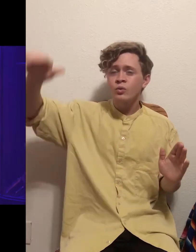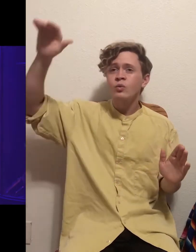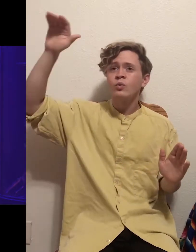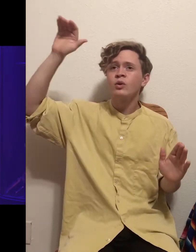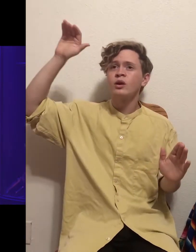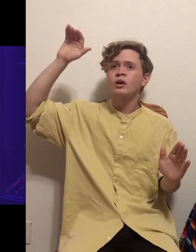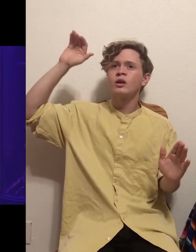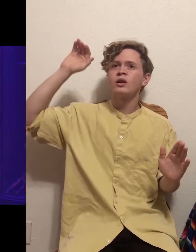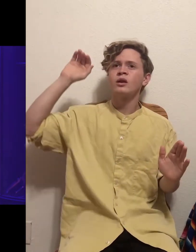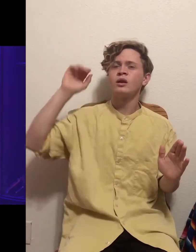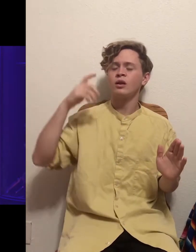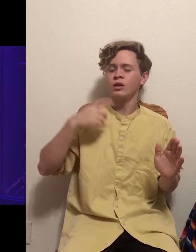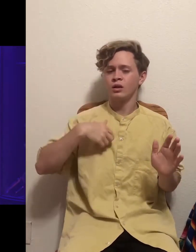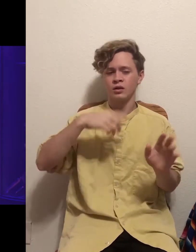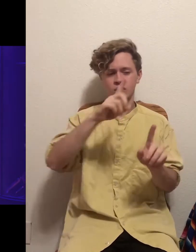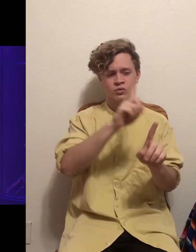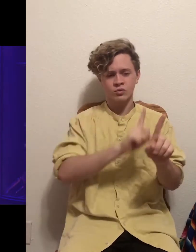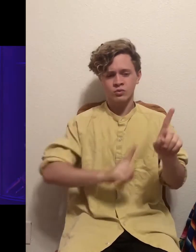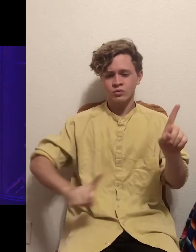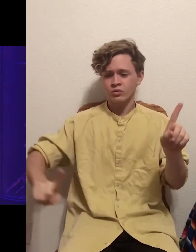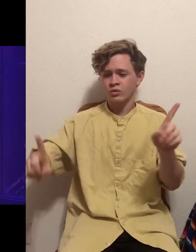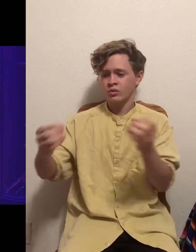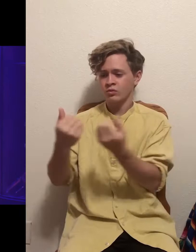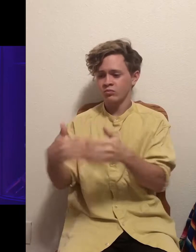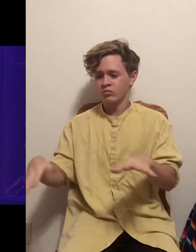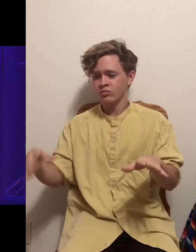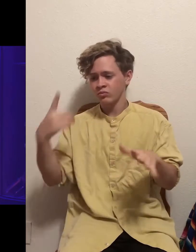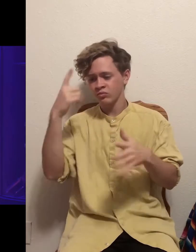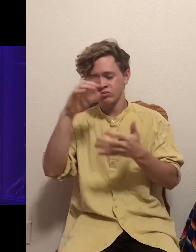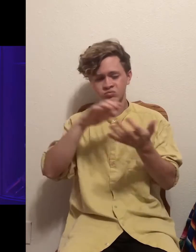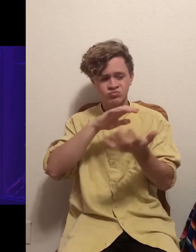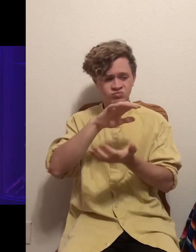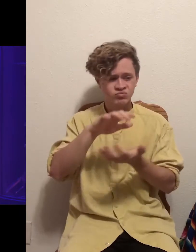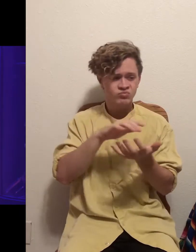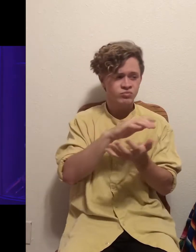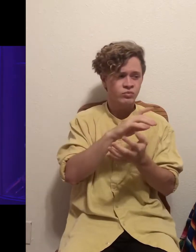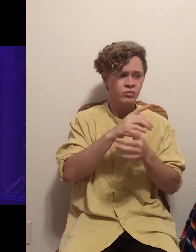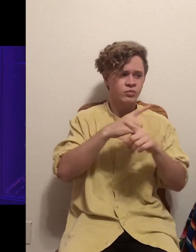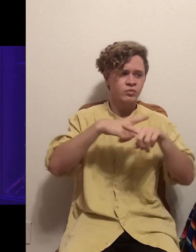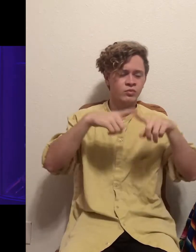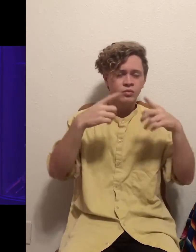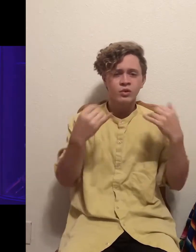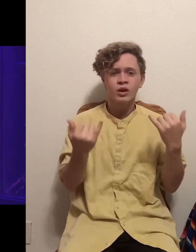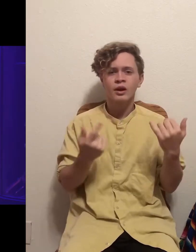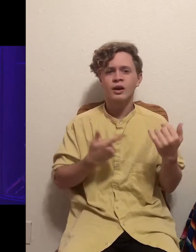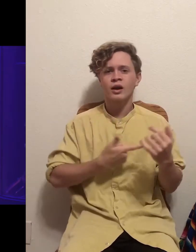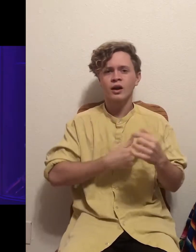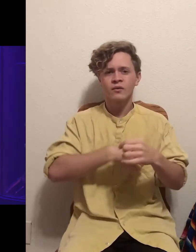Lost, but now.